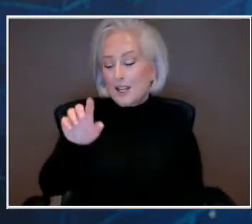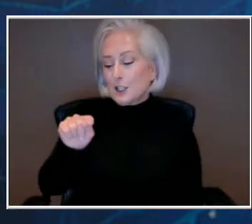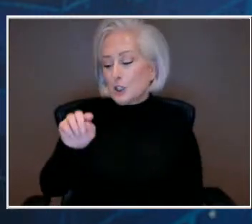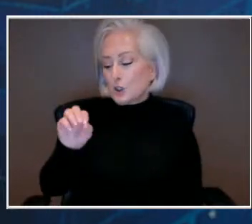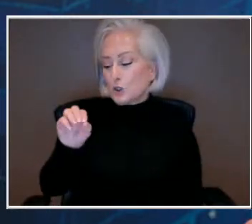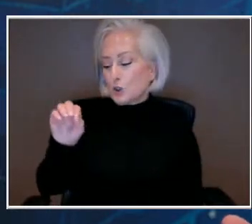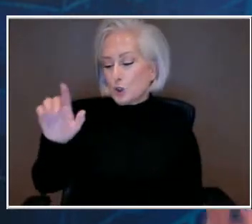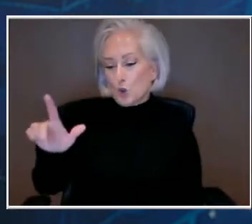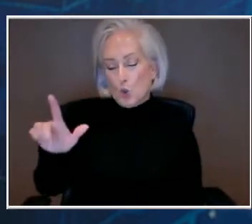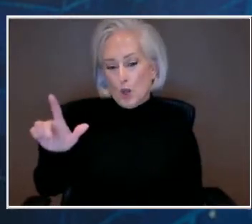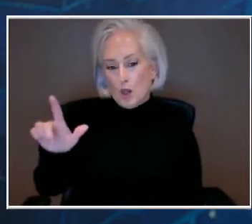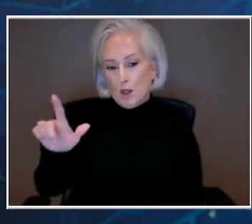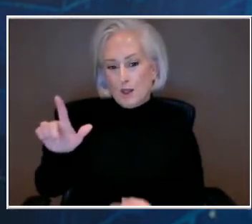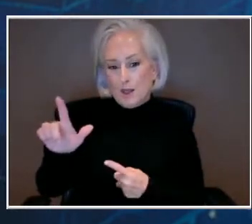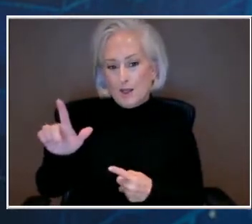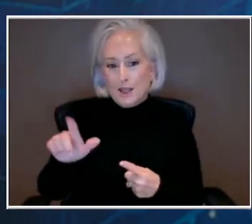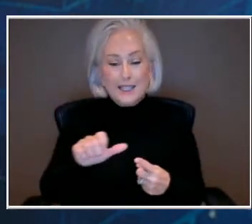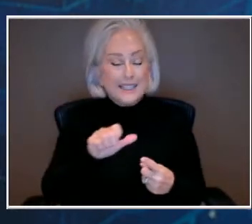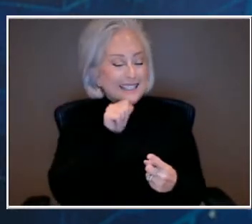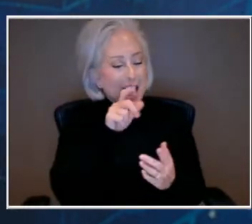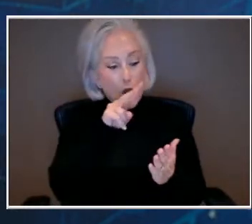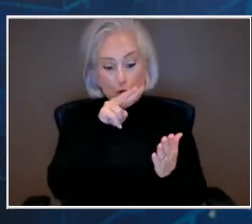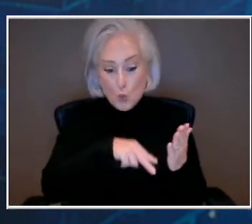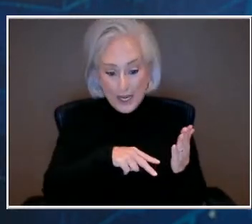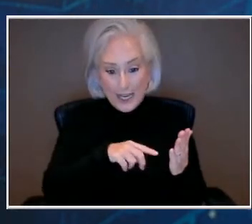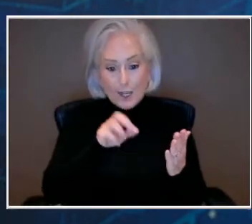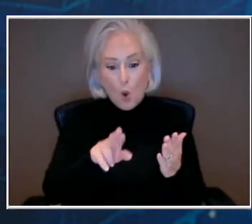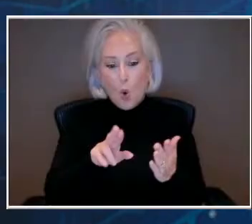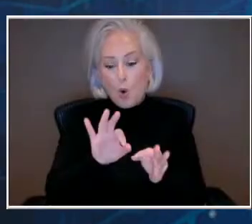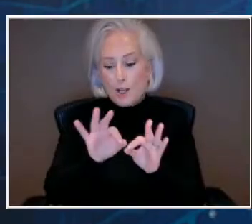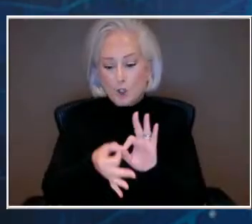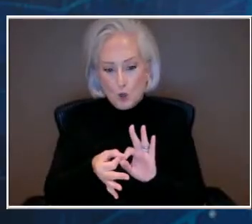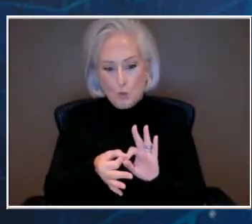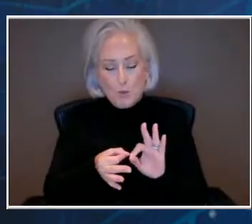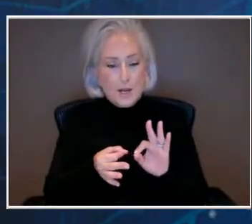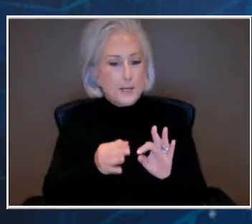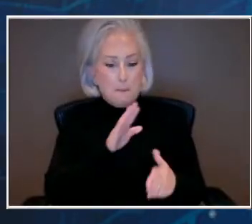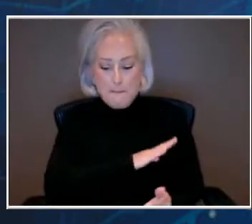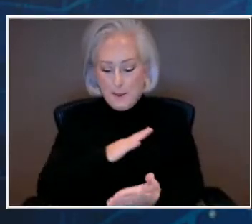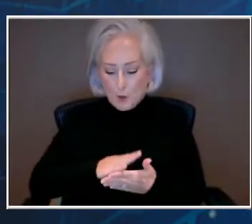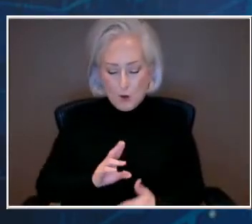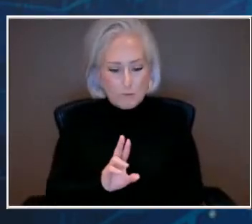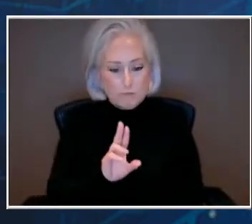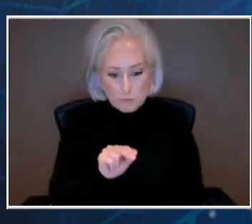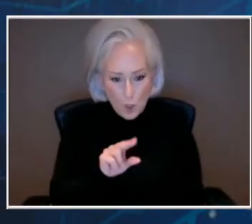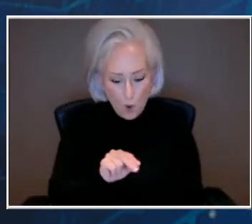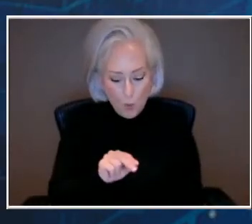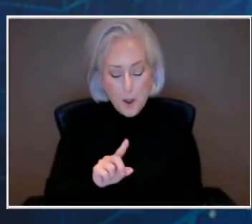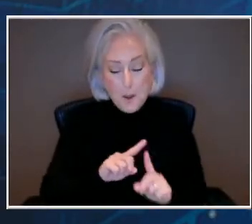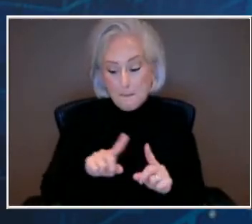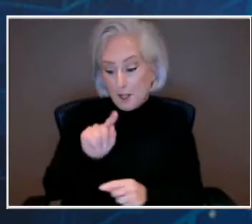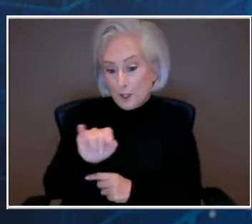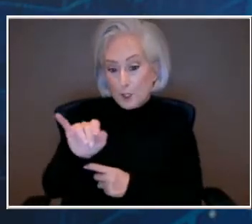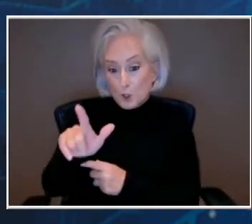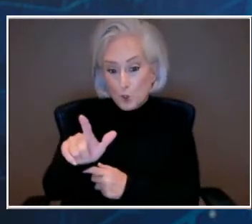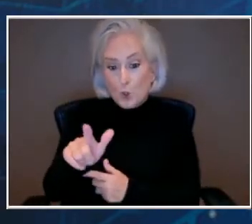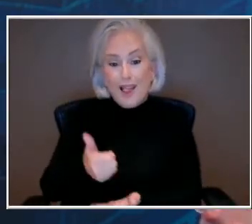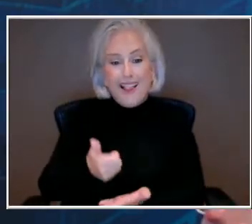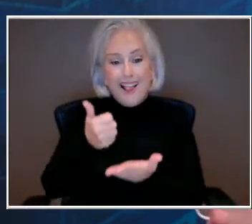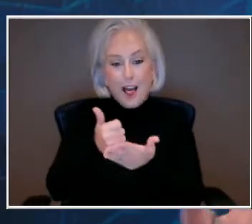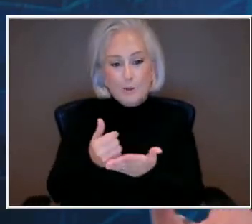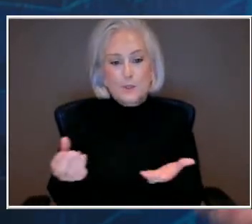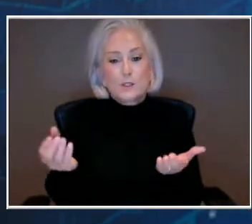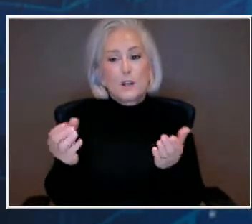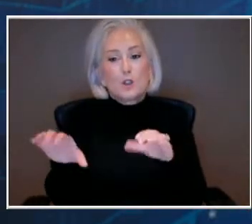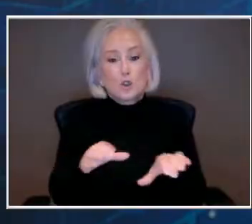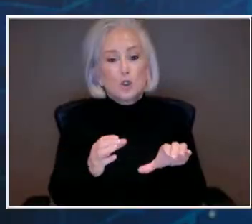interpreting a mammogram. It's a tool that helps the radiologist, you know, maybe do an extra evaluation of tissue or think